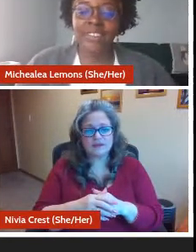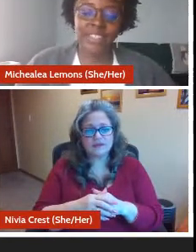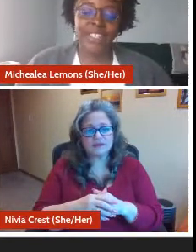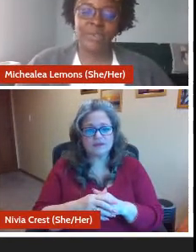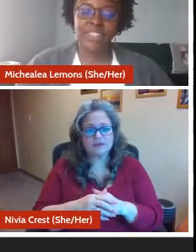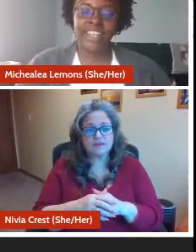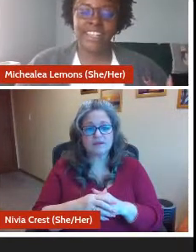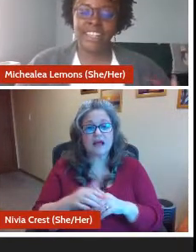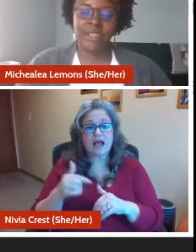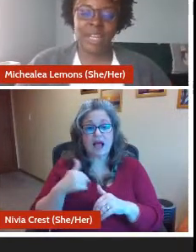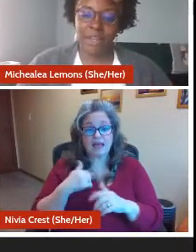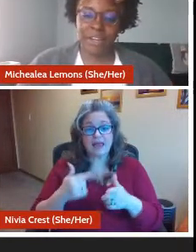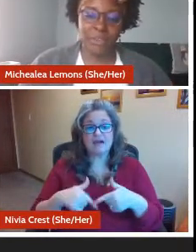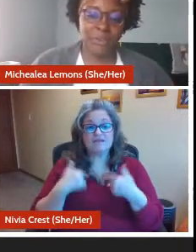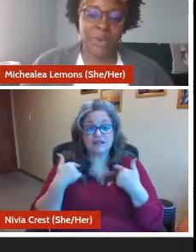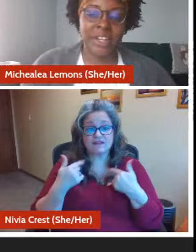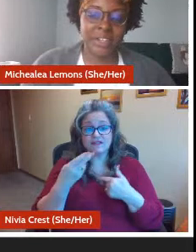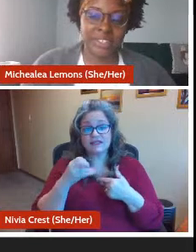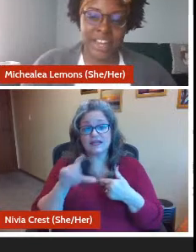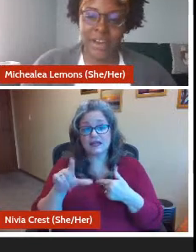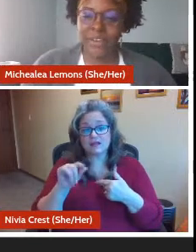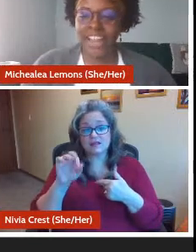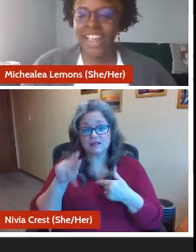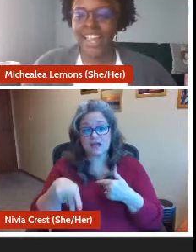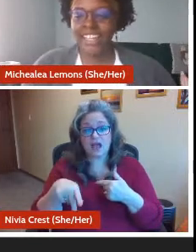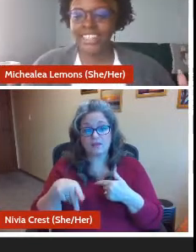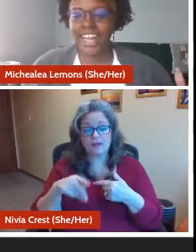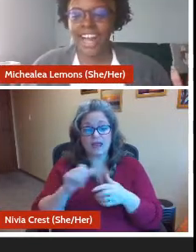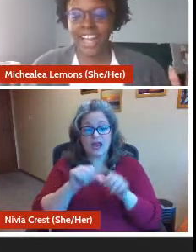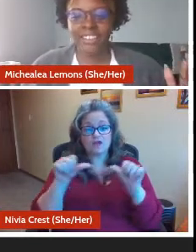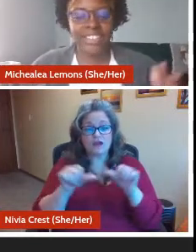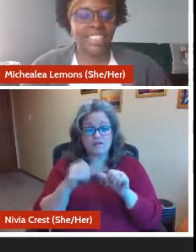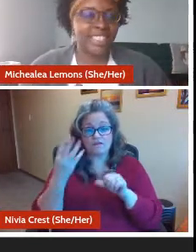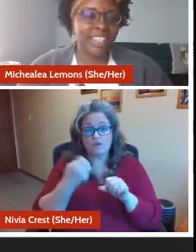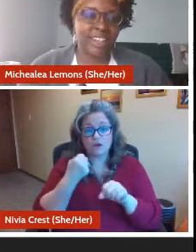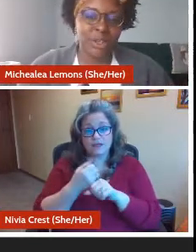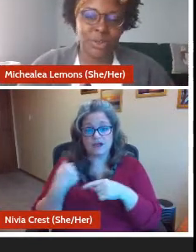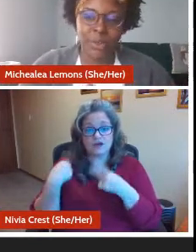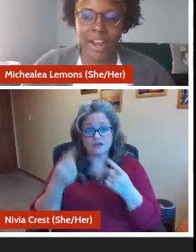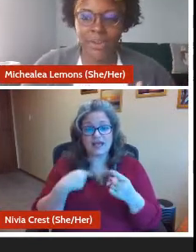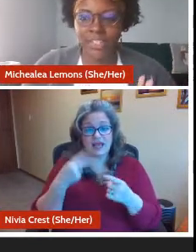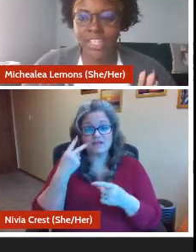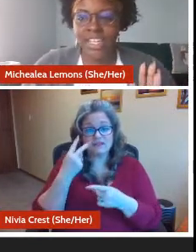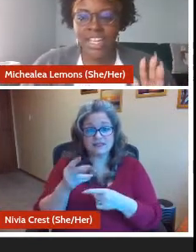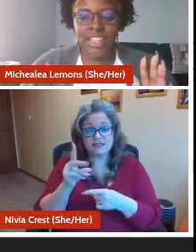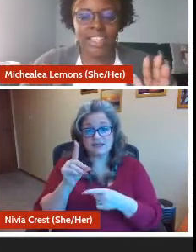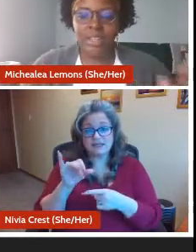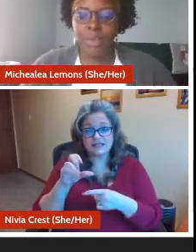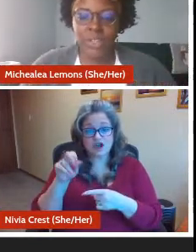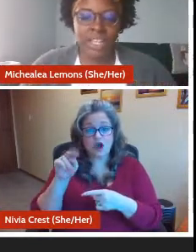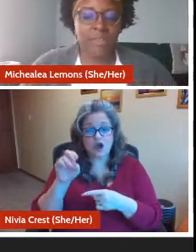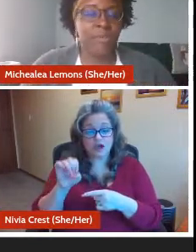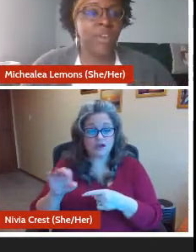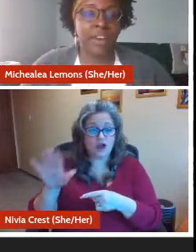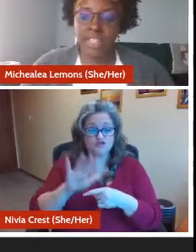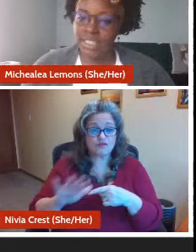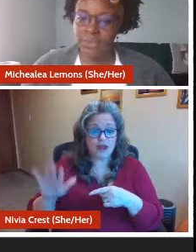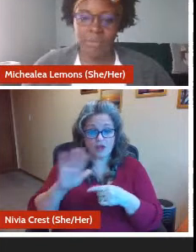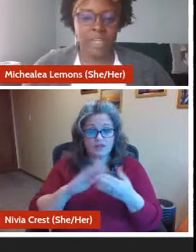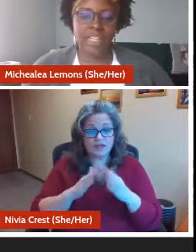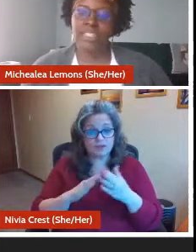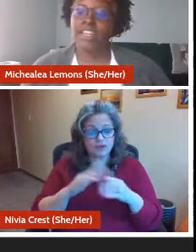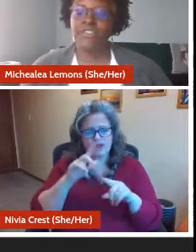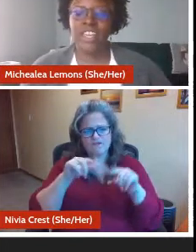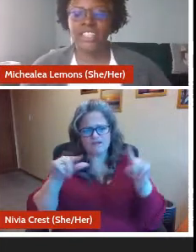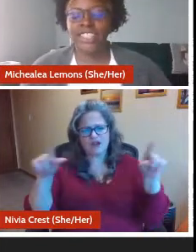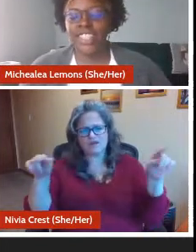I have lived in the Hilltop area for 4 years now, and I have seen Dion around the community at various